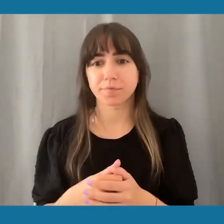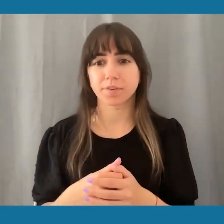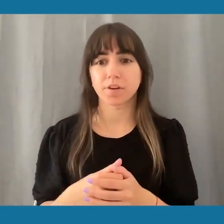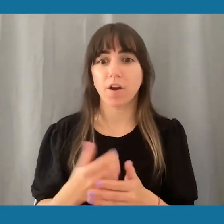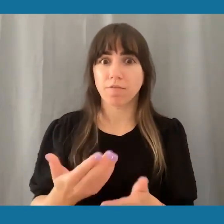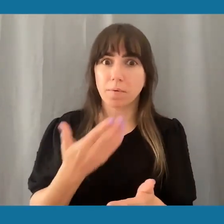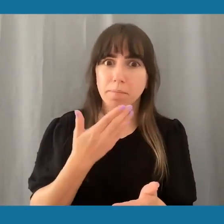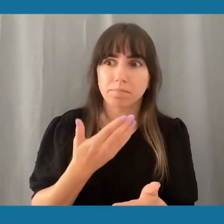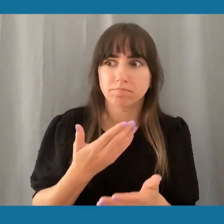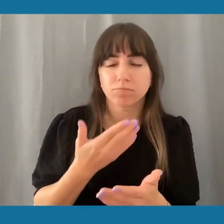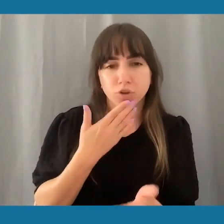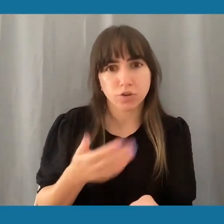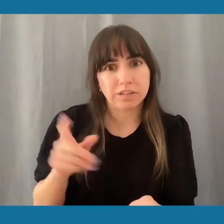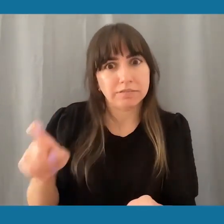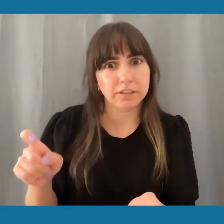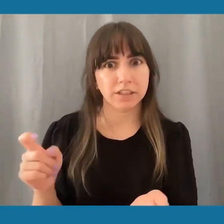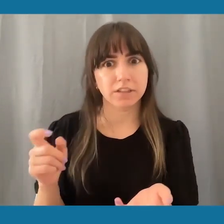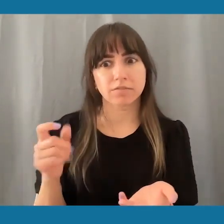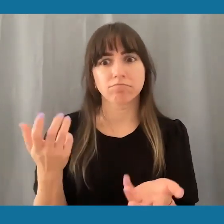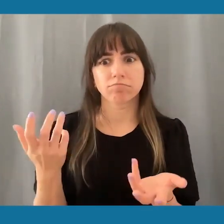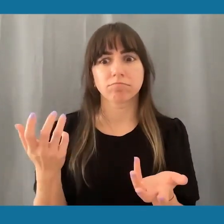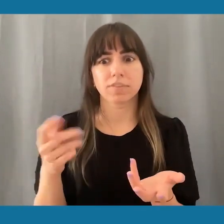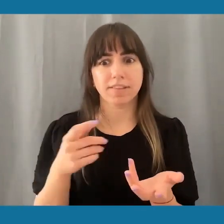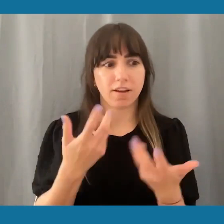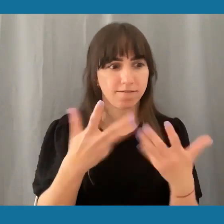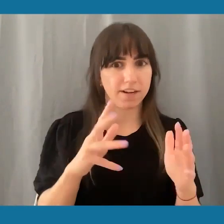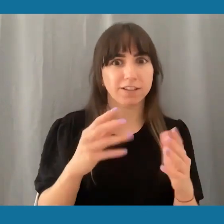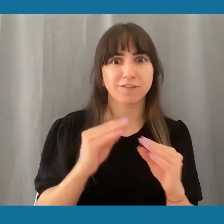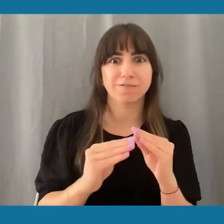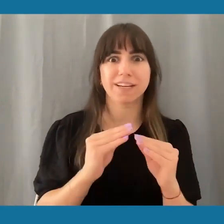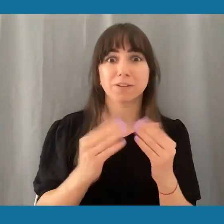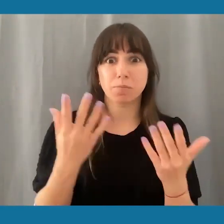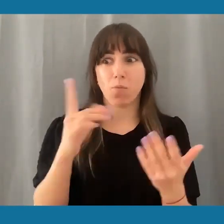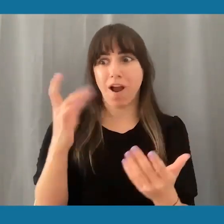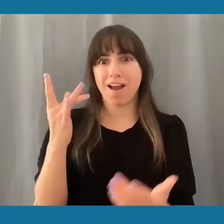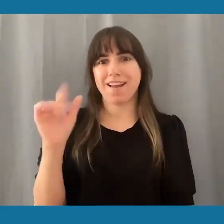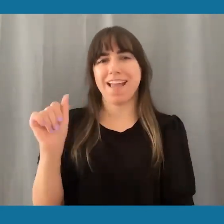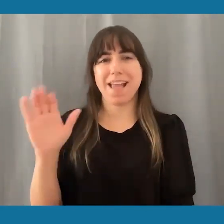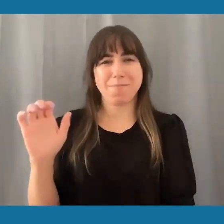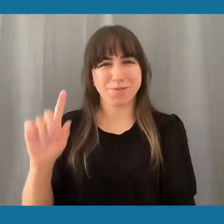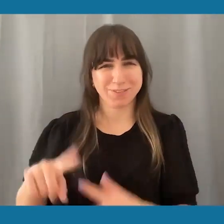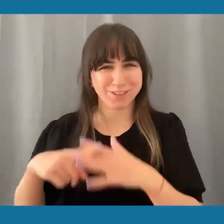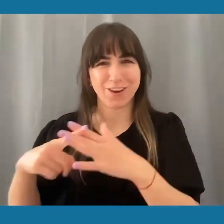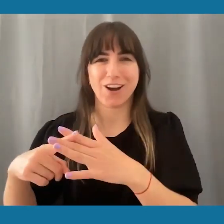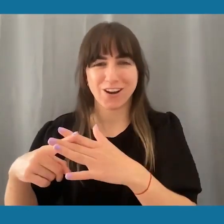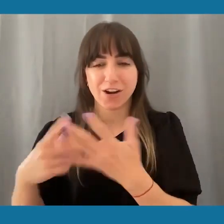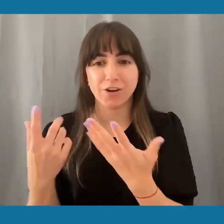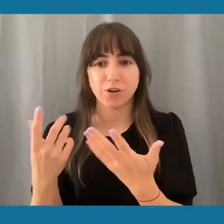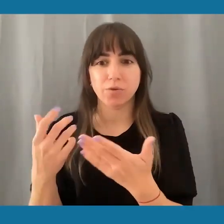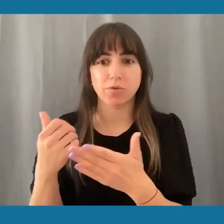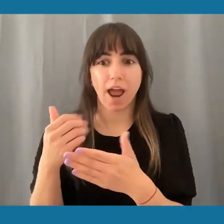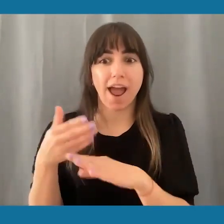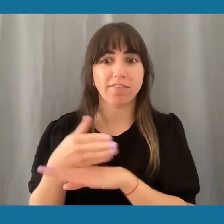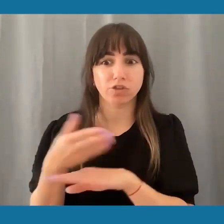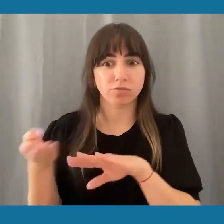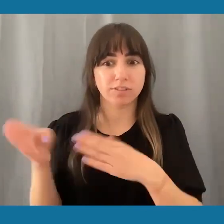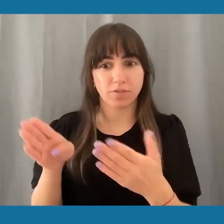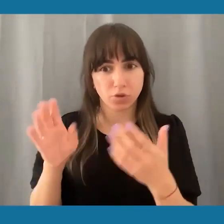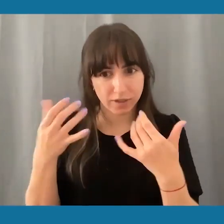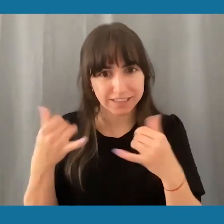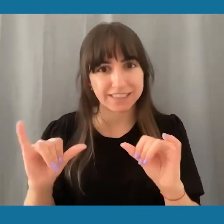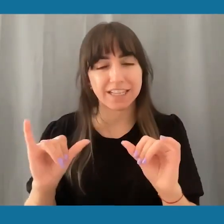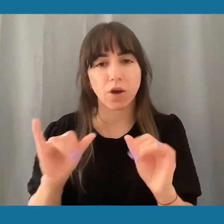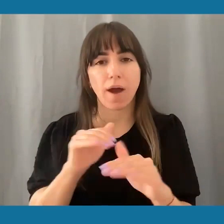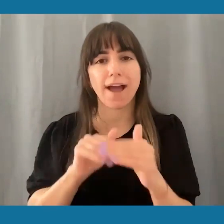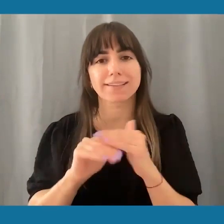that was fixed by ABLE, because ABLE, you can post-death, you can still utilize the funds to